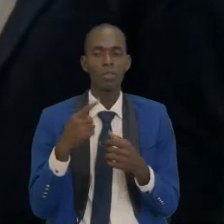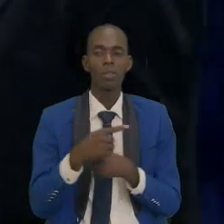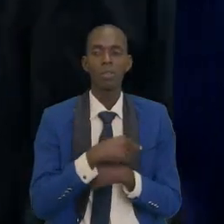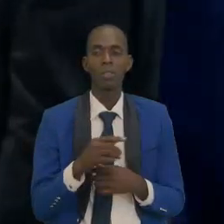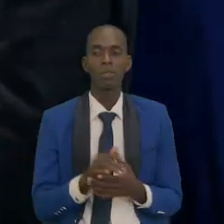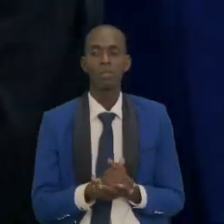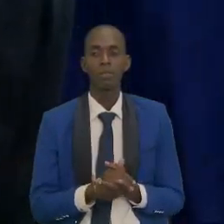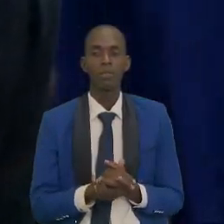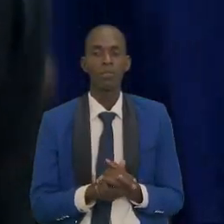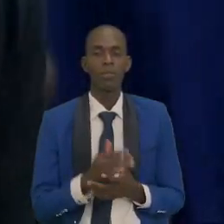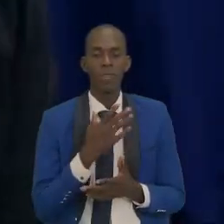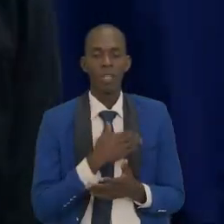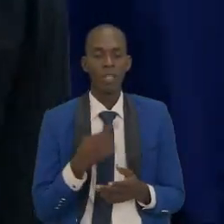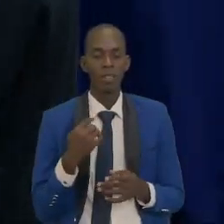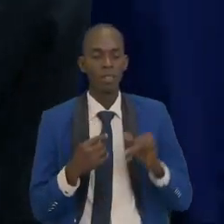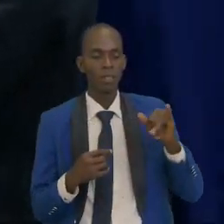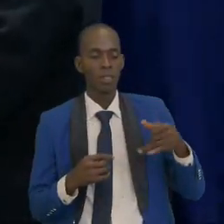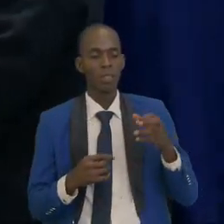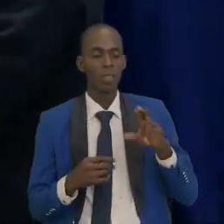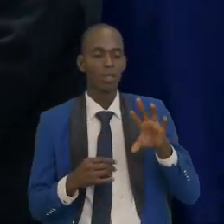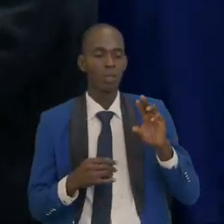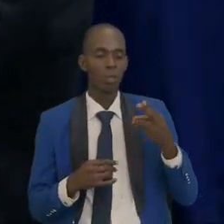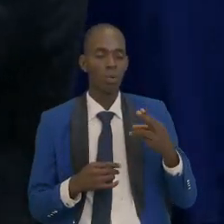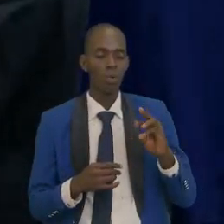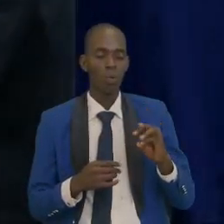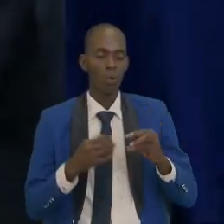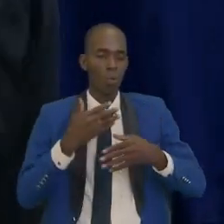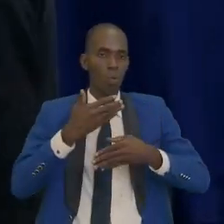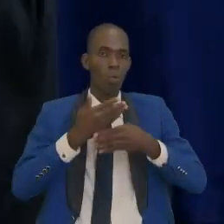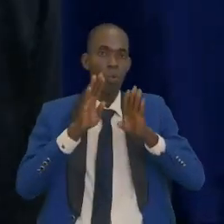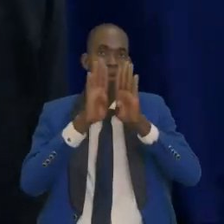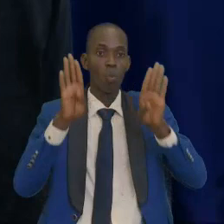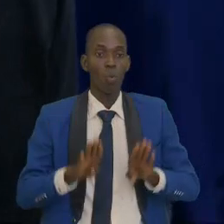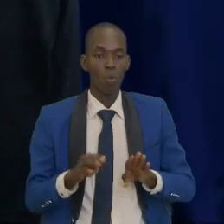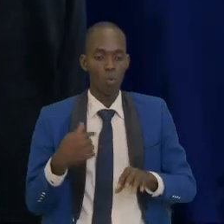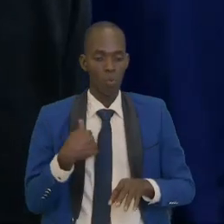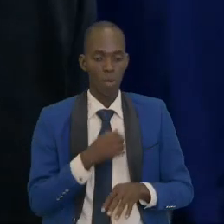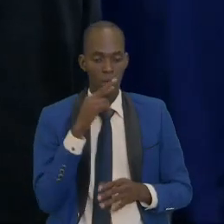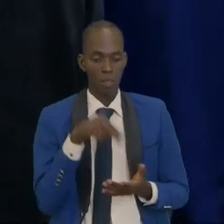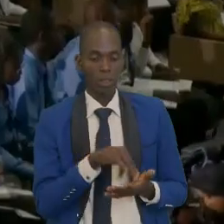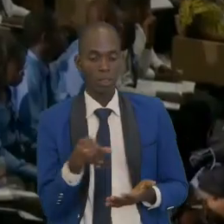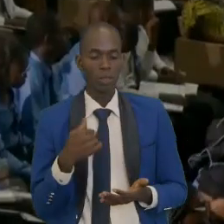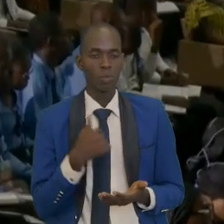and the Jericho was told them the story where standing will keep standing here